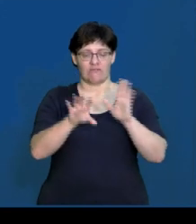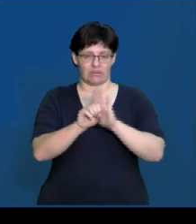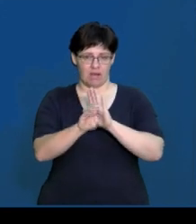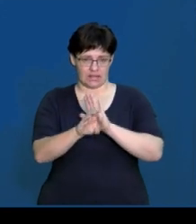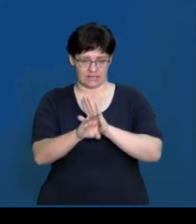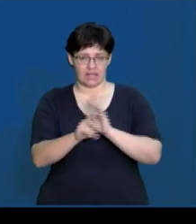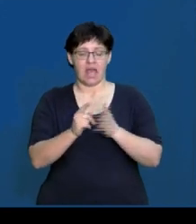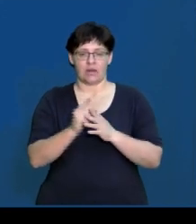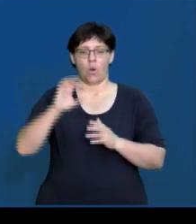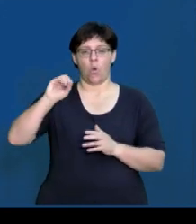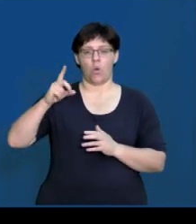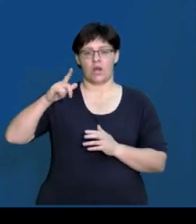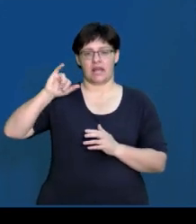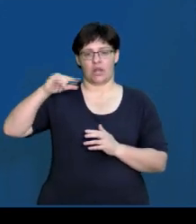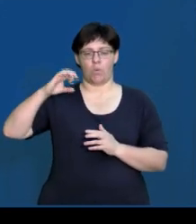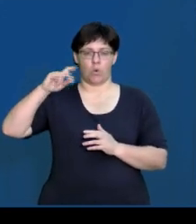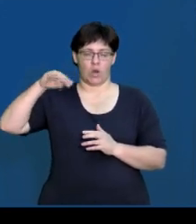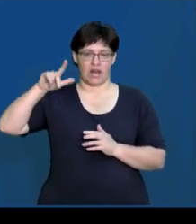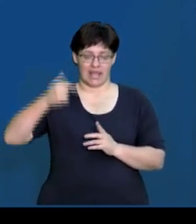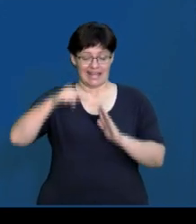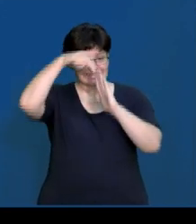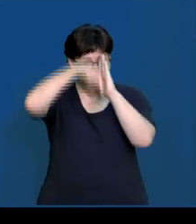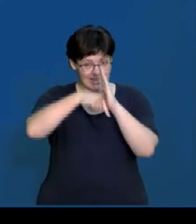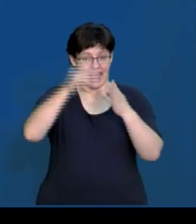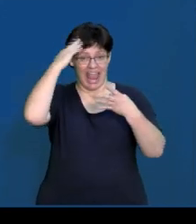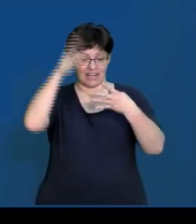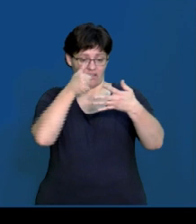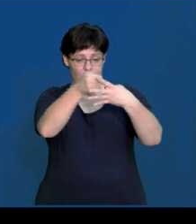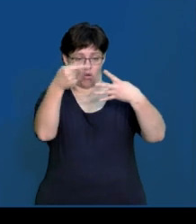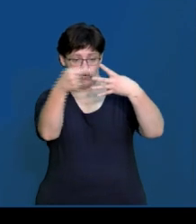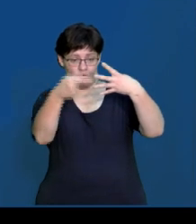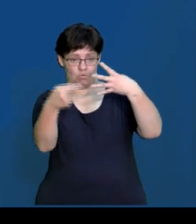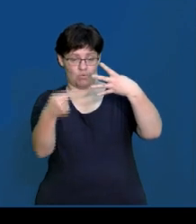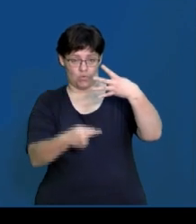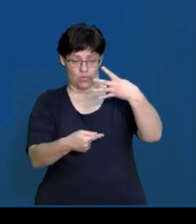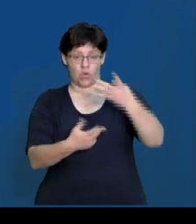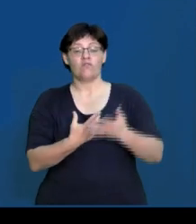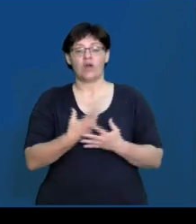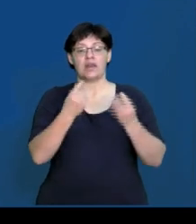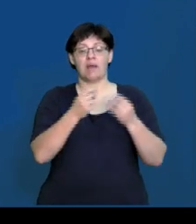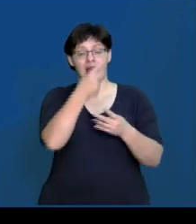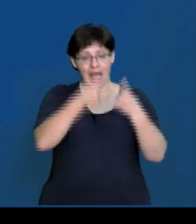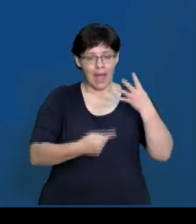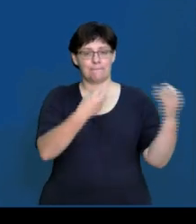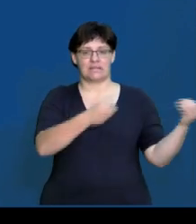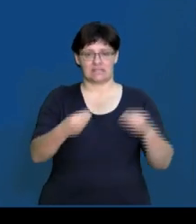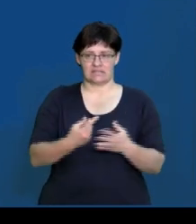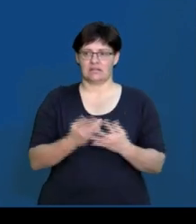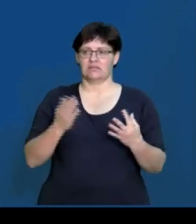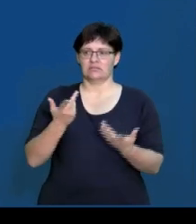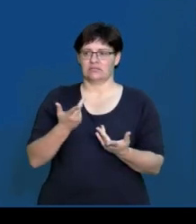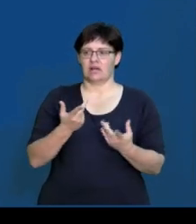a perfect market and an oligopoly, and in detail under the following headings. You should discuss under number of